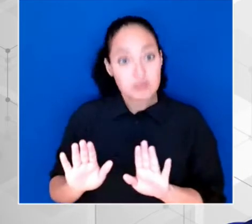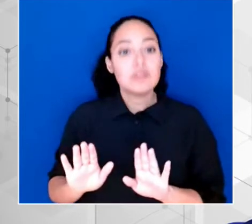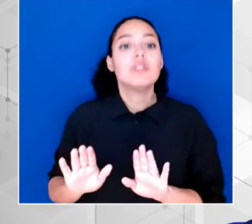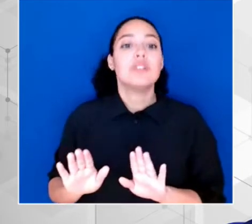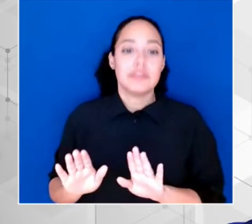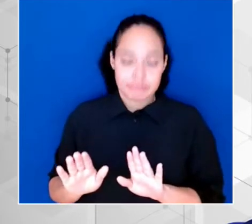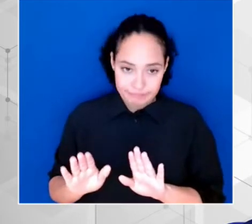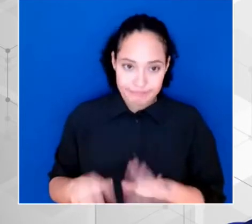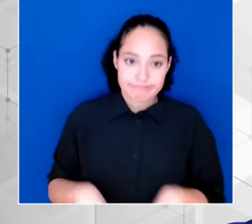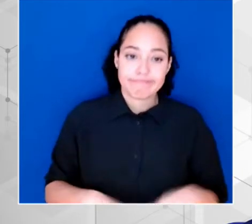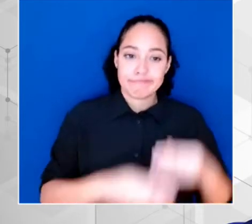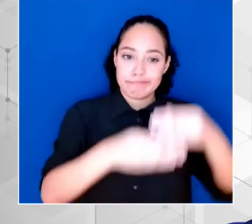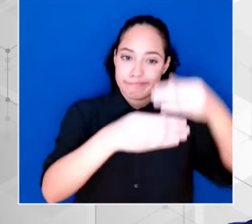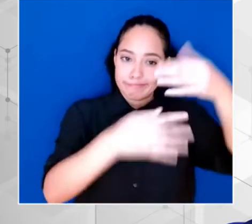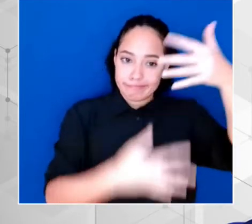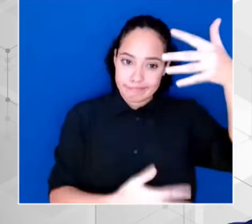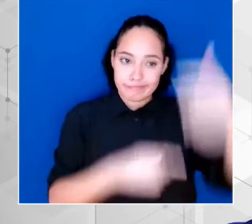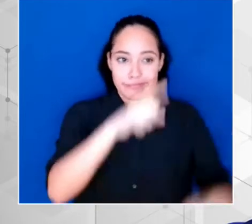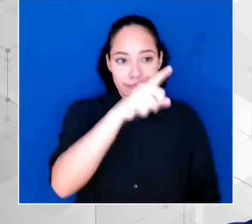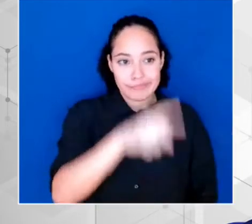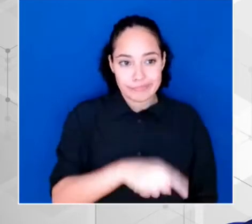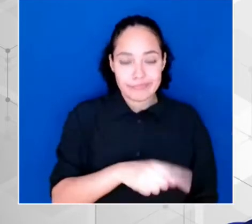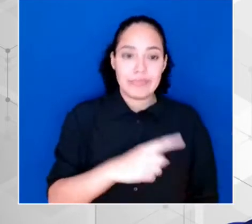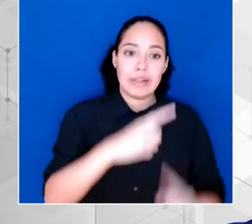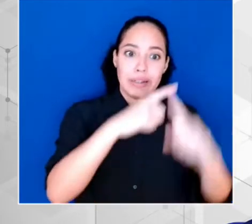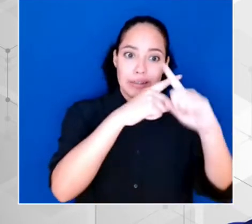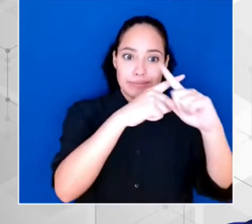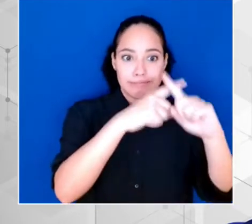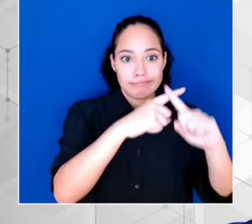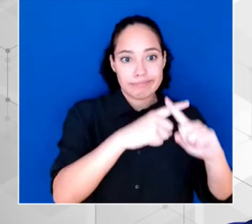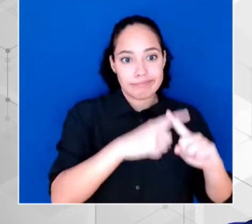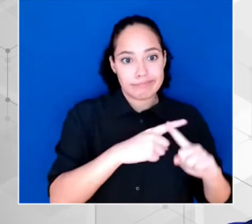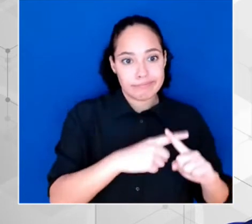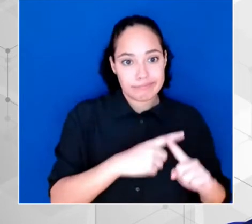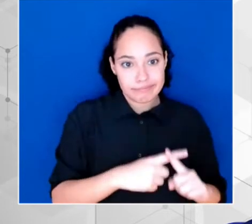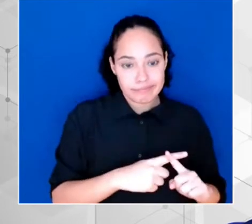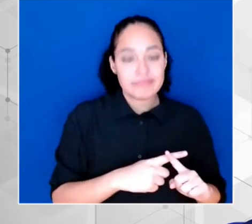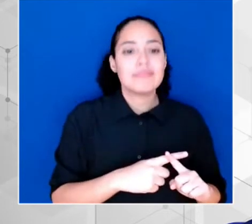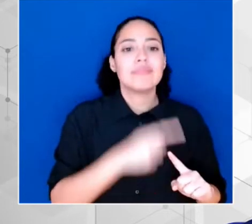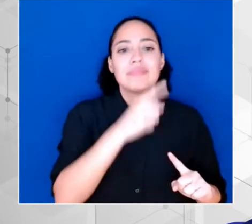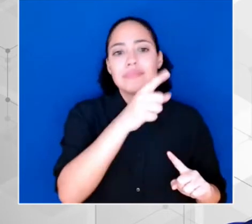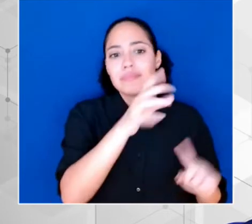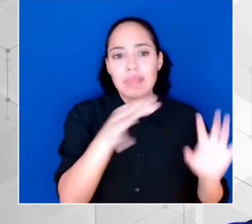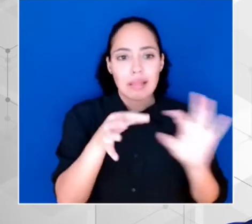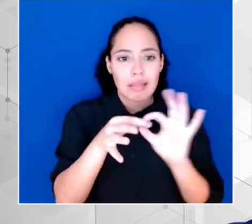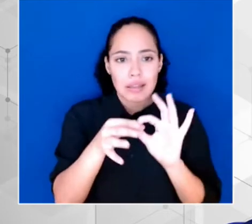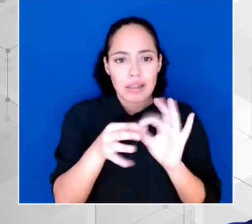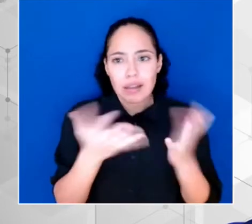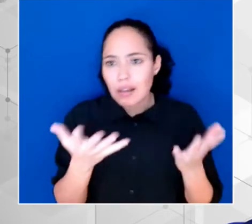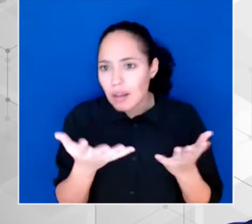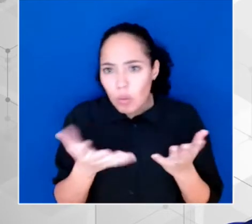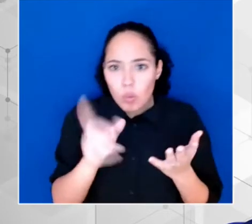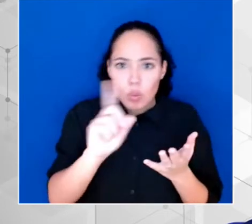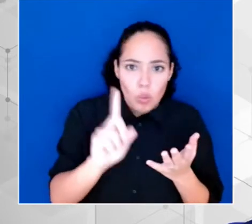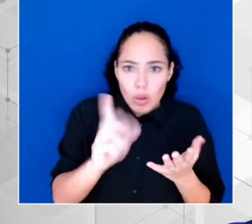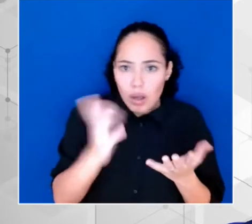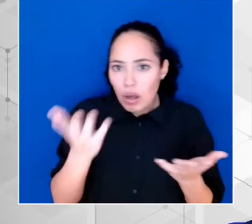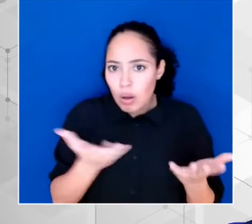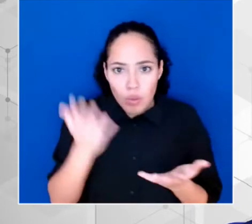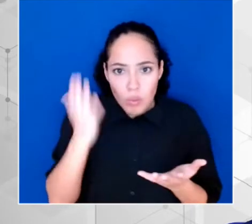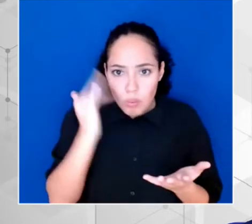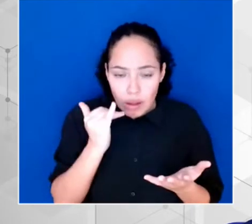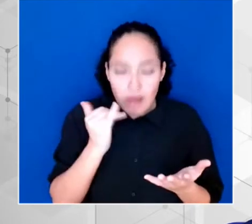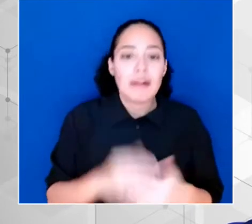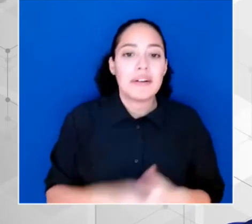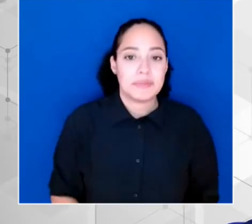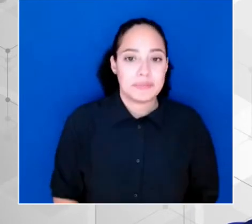error, and which element is provoking the error, and you can see as well the